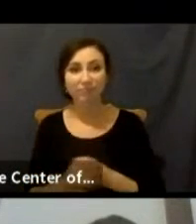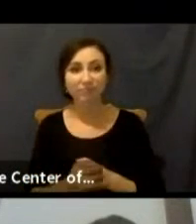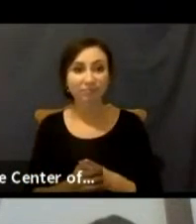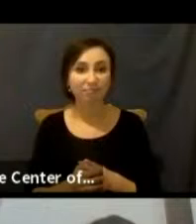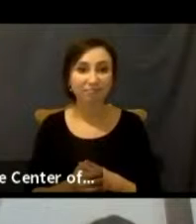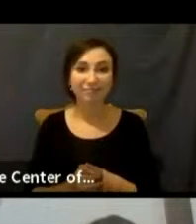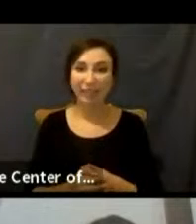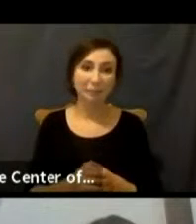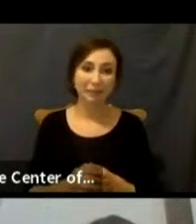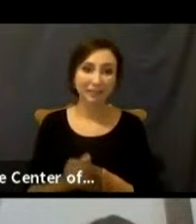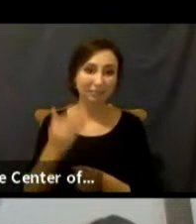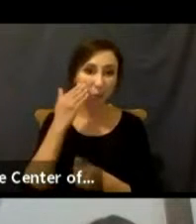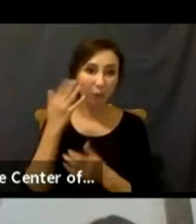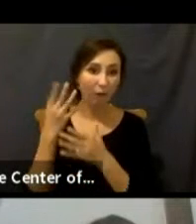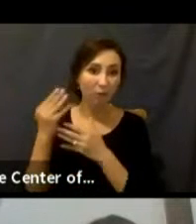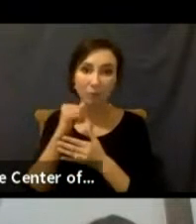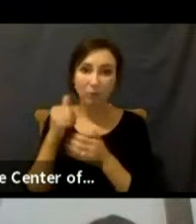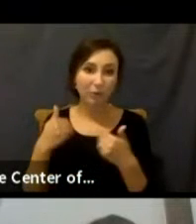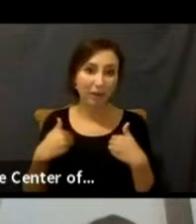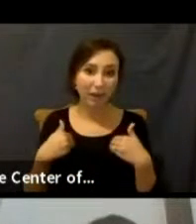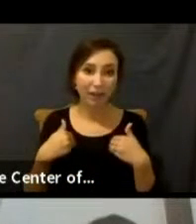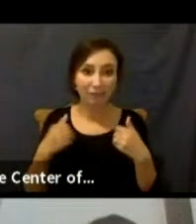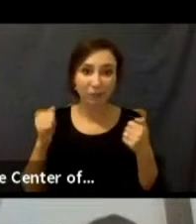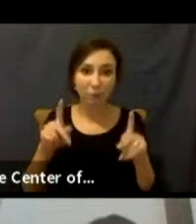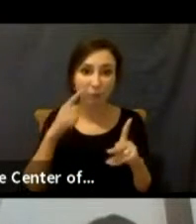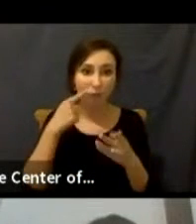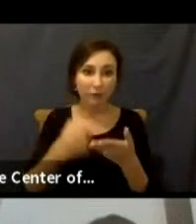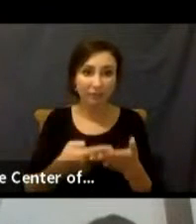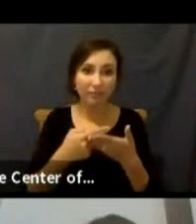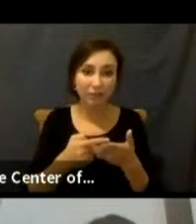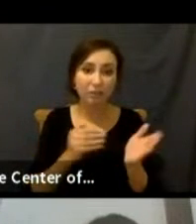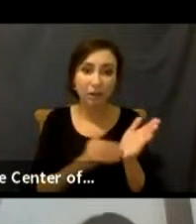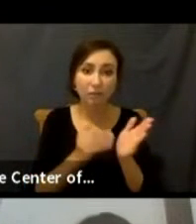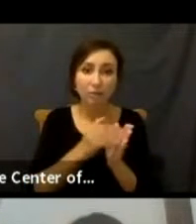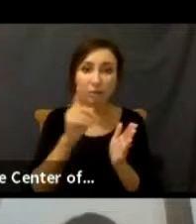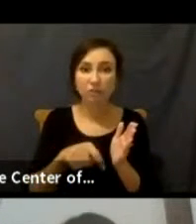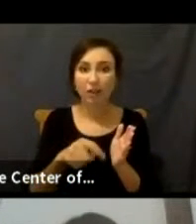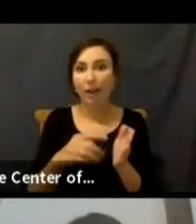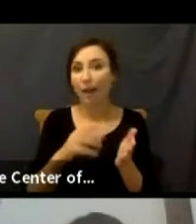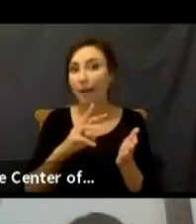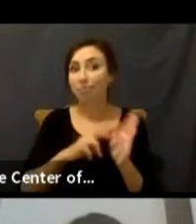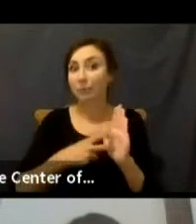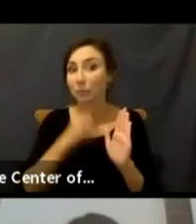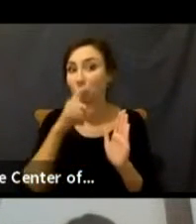these discussions as often as we should. I'm not saying we should meet more often,